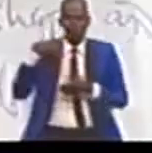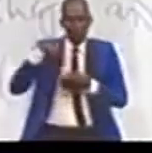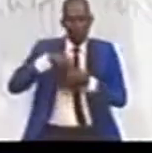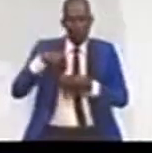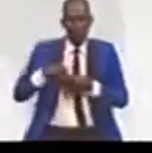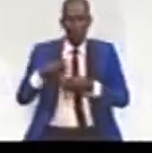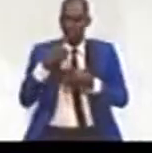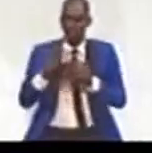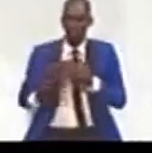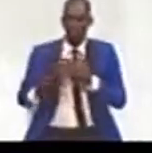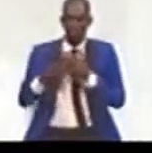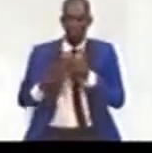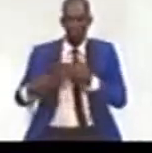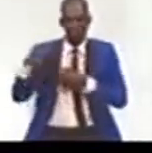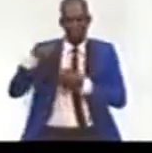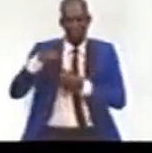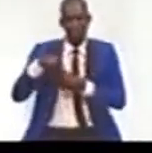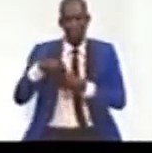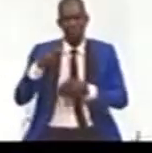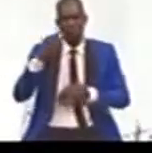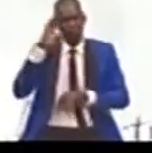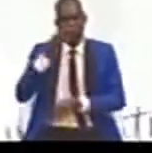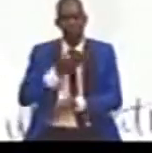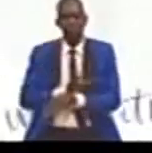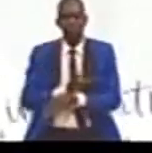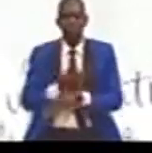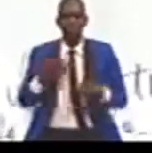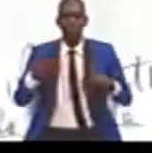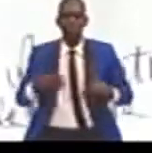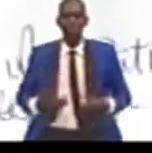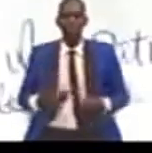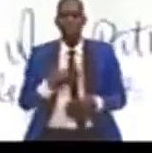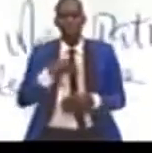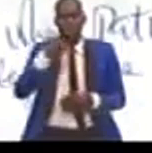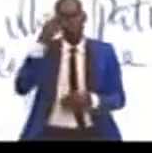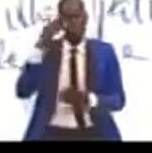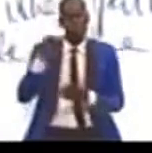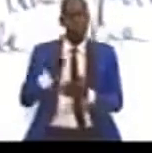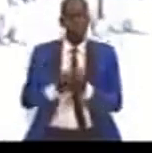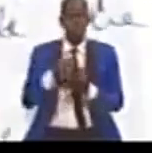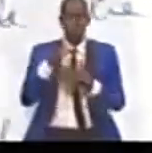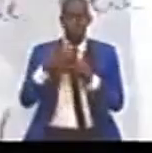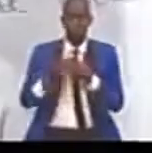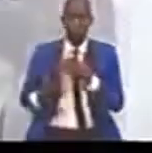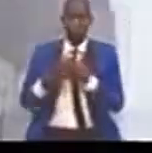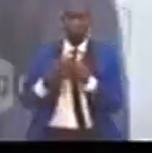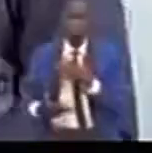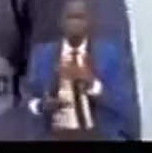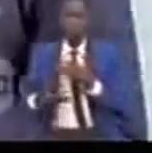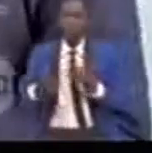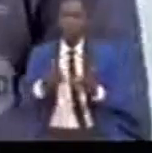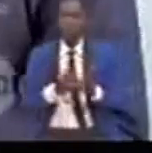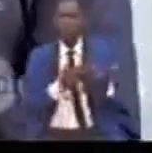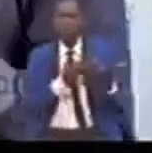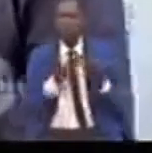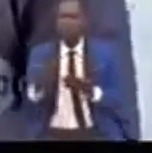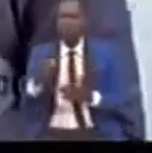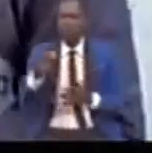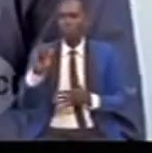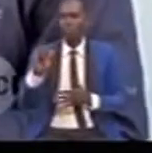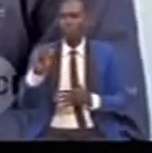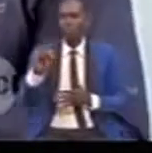bleeding inside, and as a result of that, caused infection,